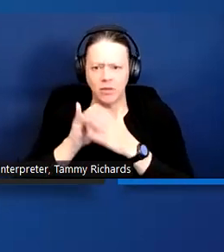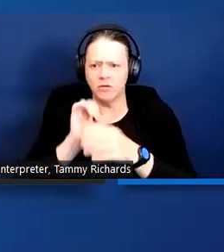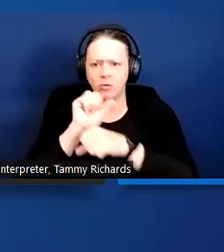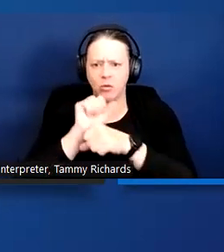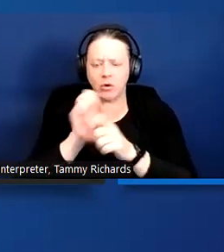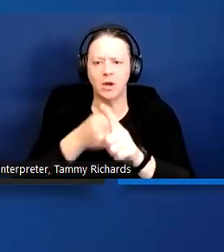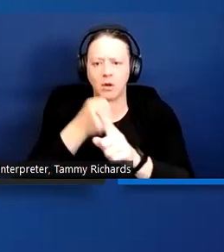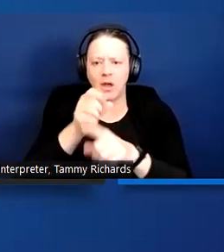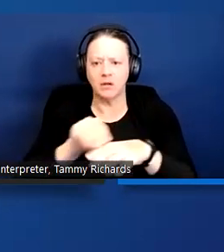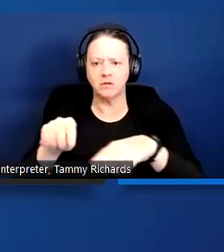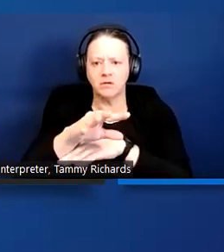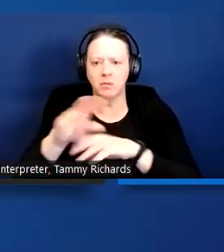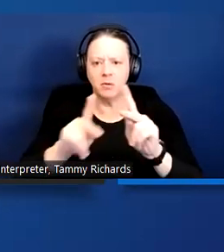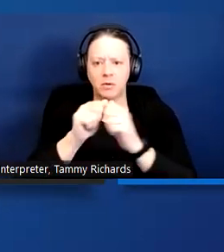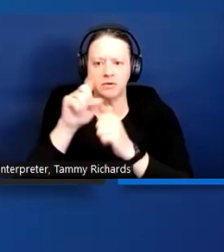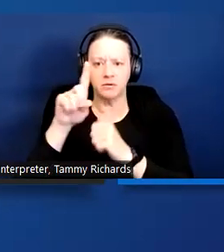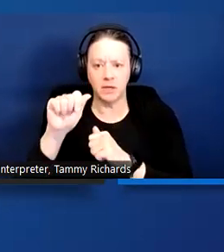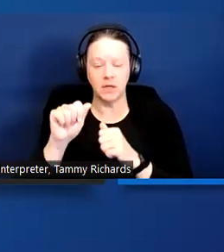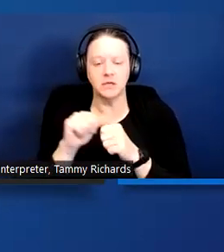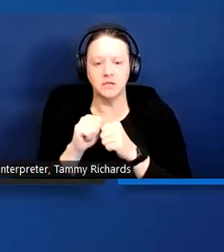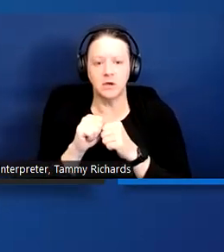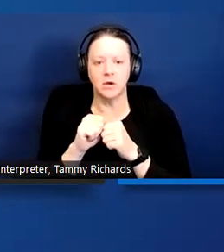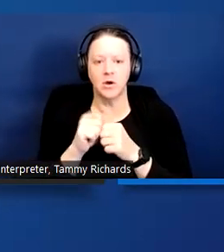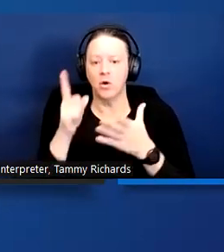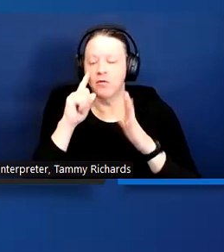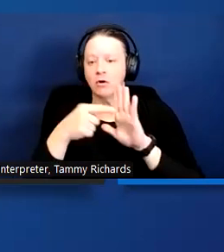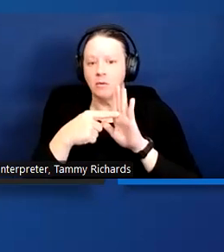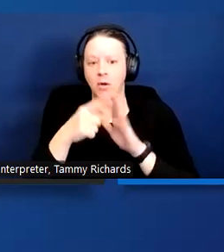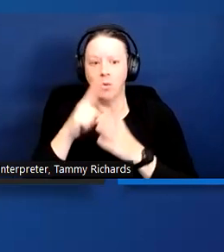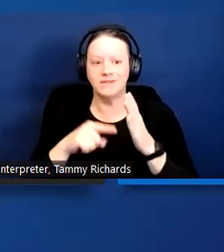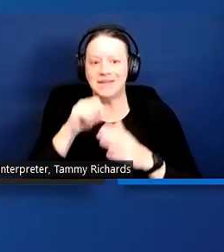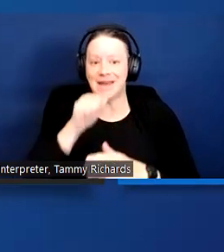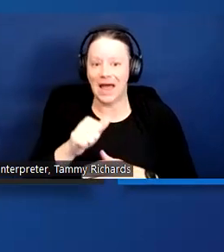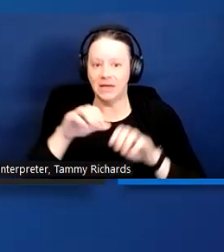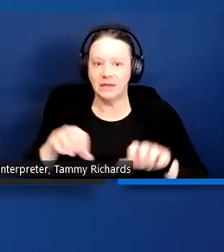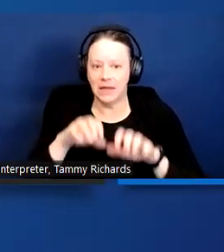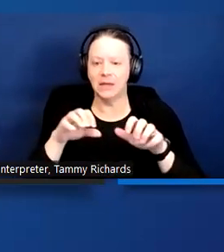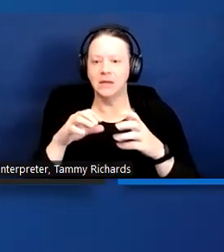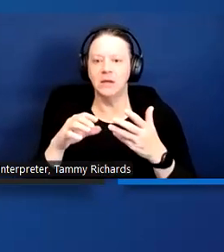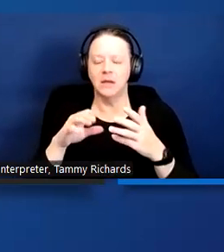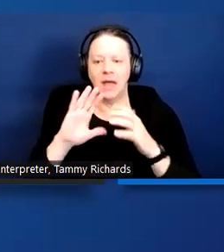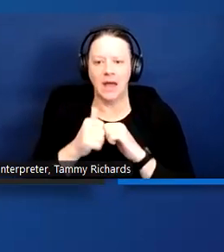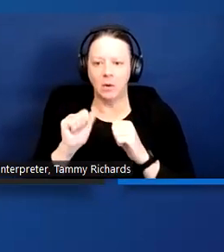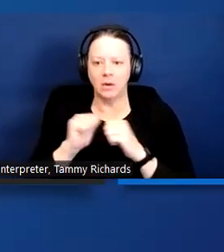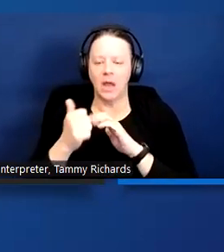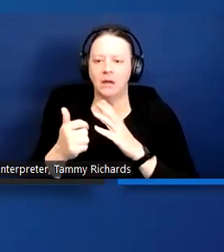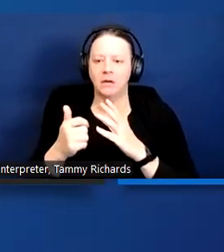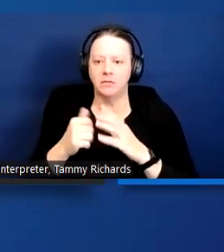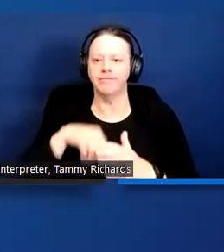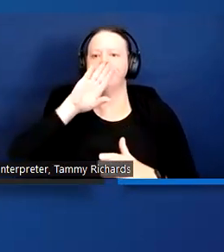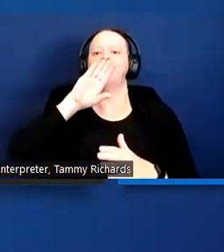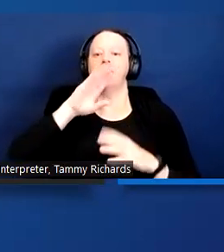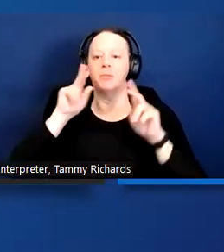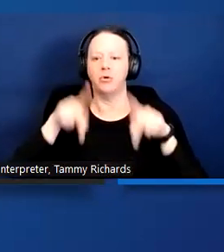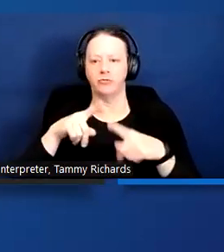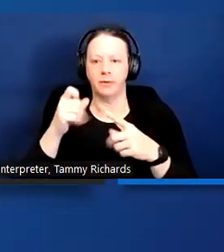with disabilities, or in the case of what isn't done, how that can bar them from getting to information